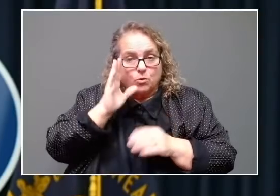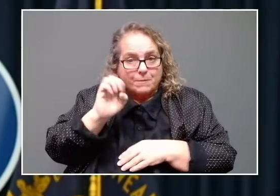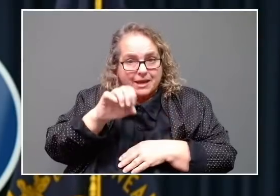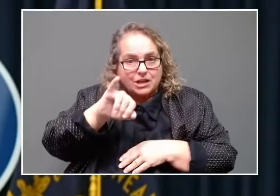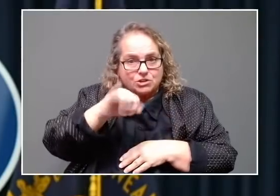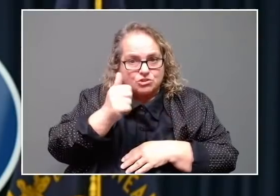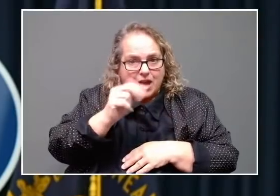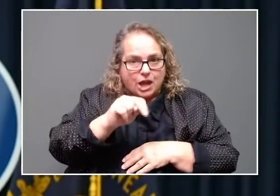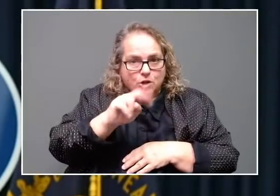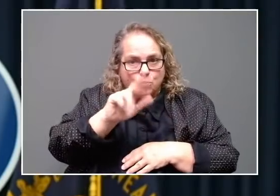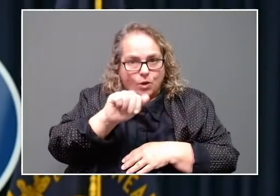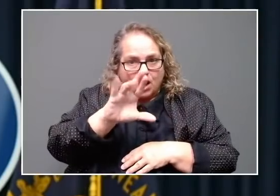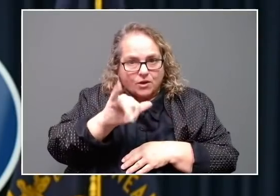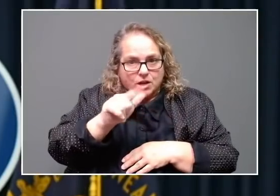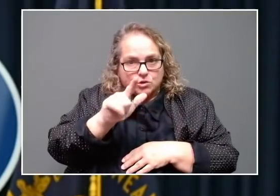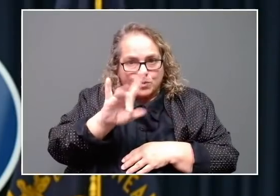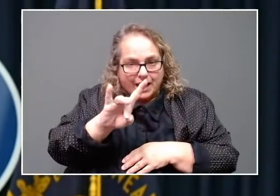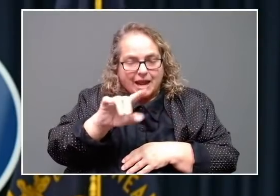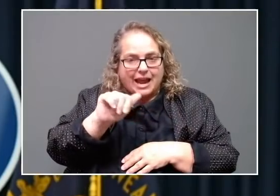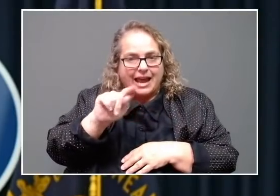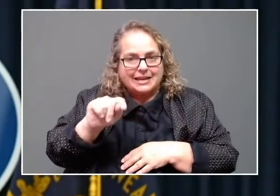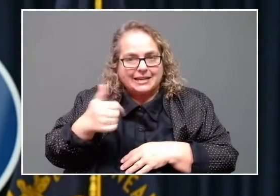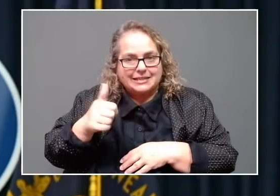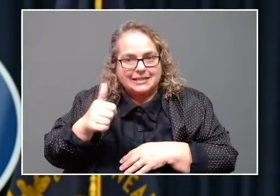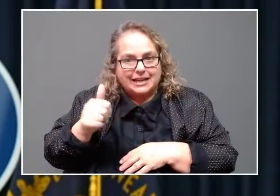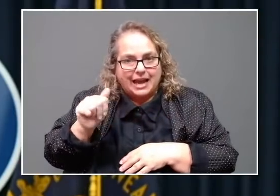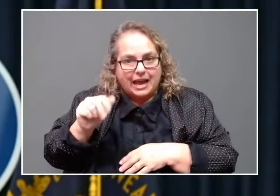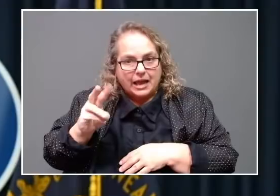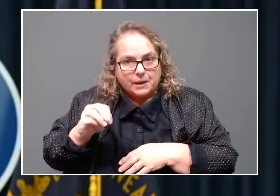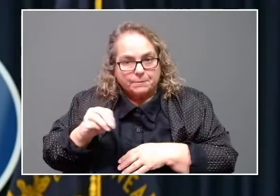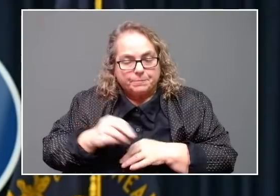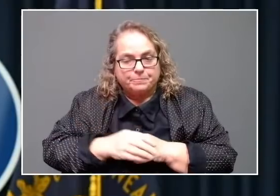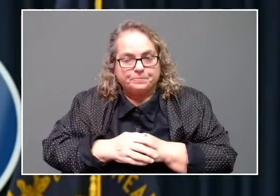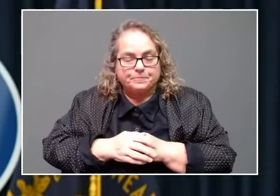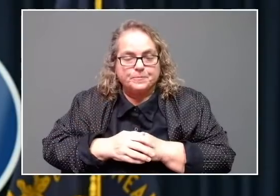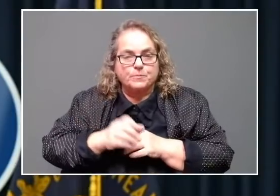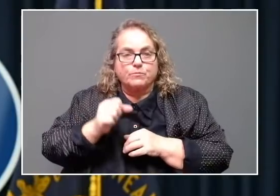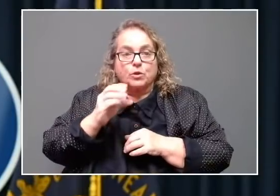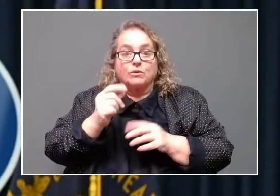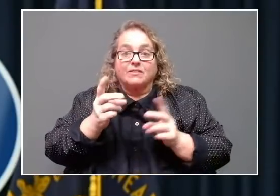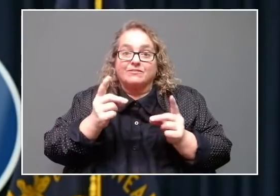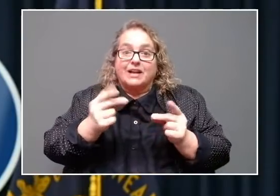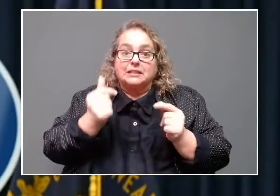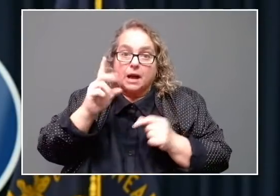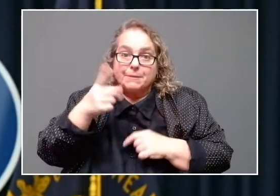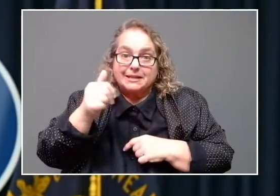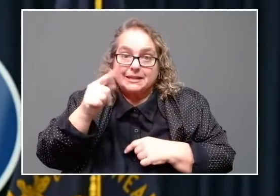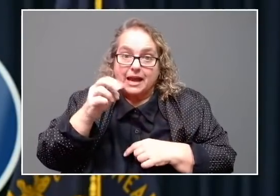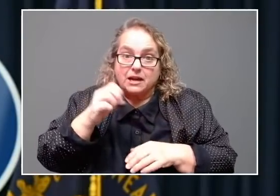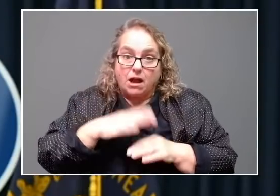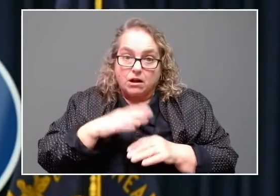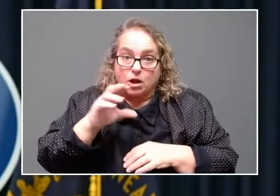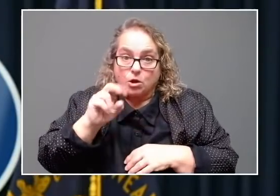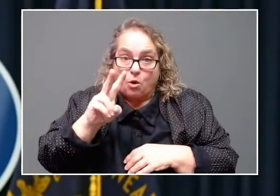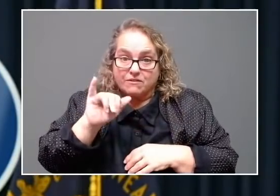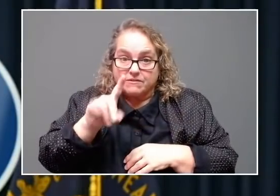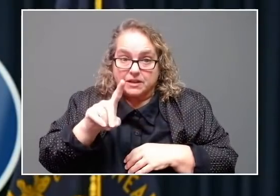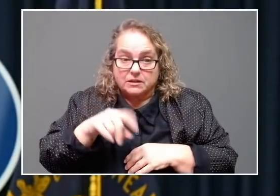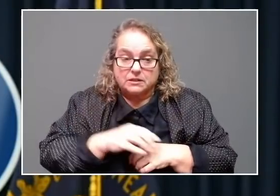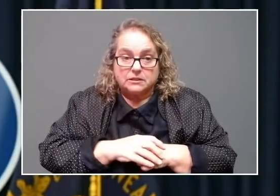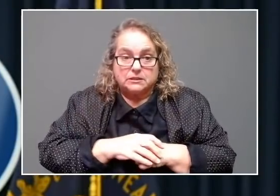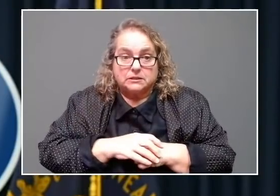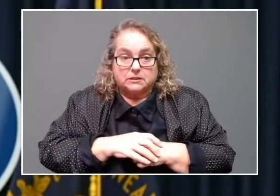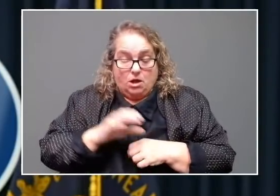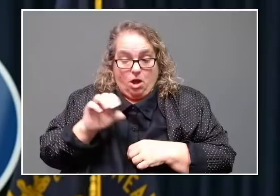at 10 a.m. Couple quick updates on COVID. Omicron is continuing to